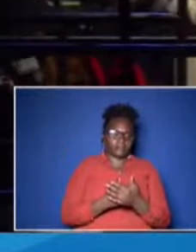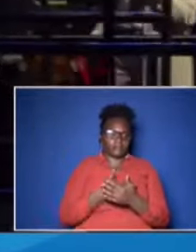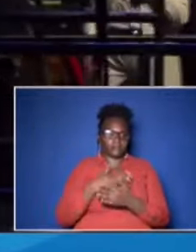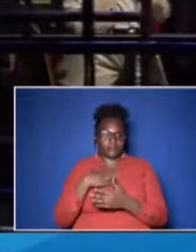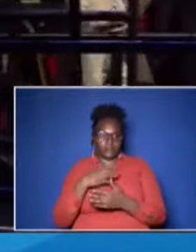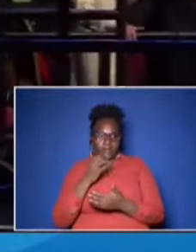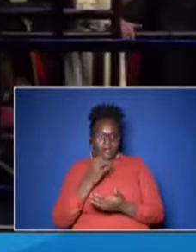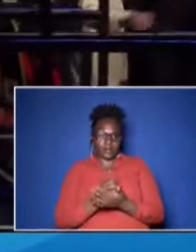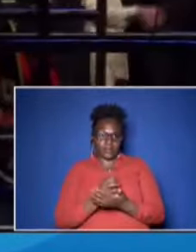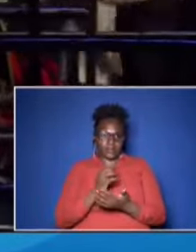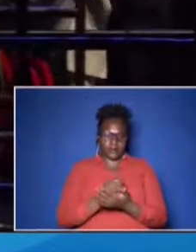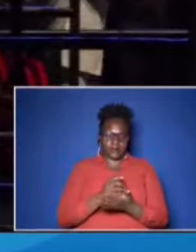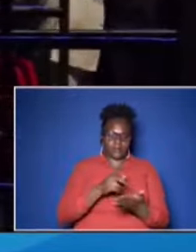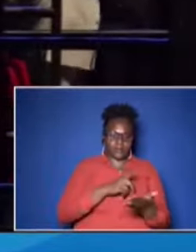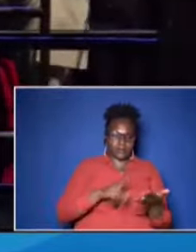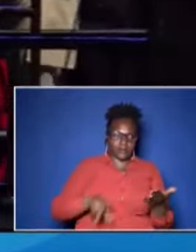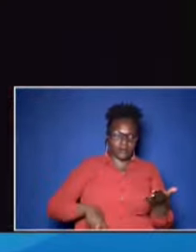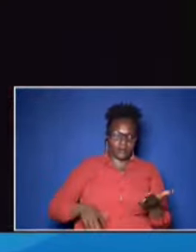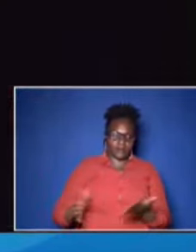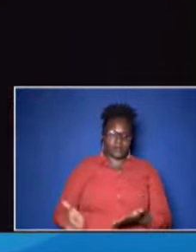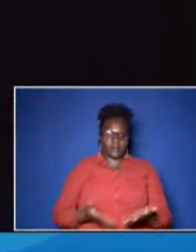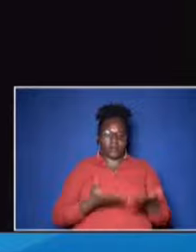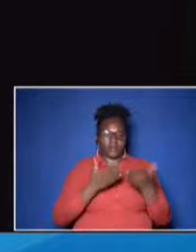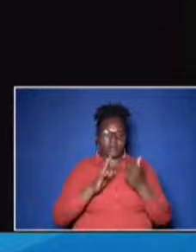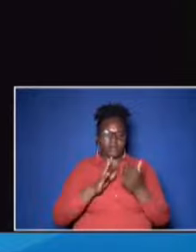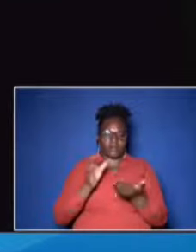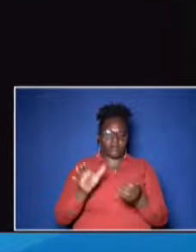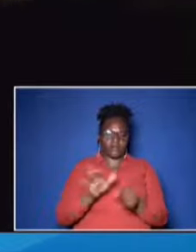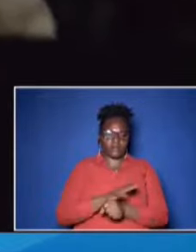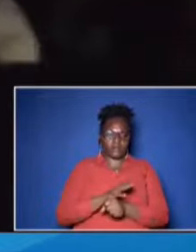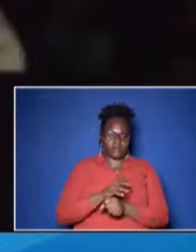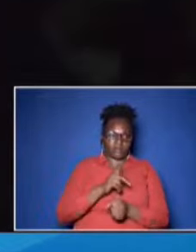Lord come on I lift it up